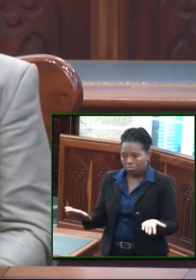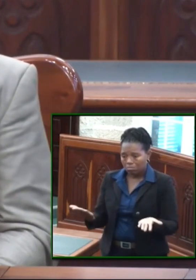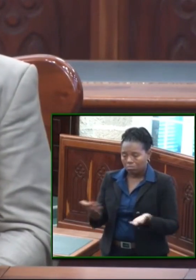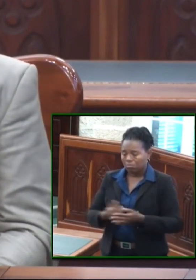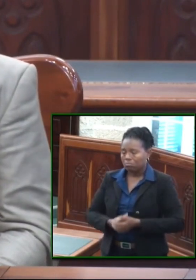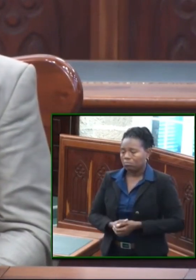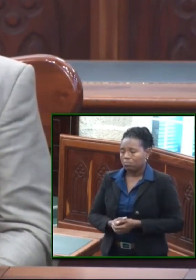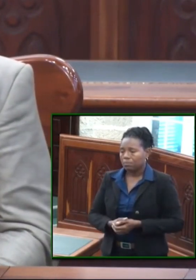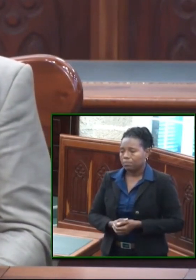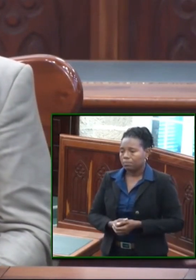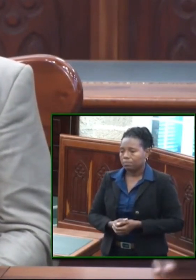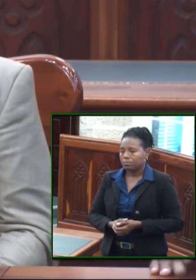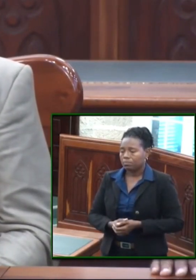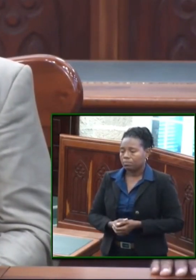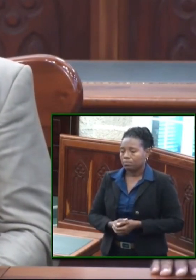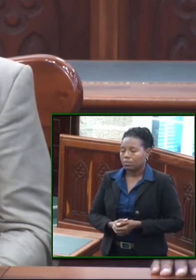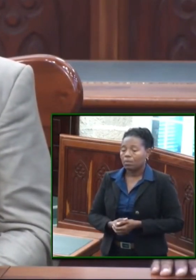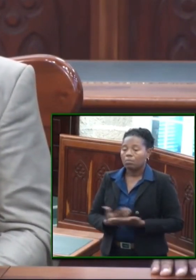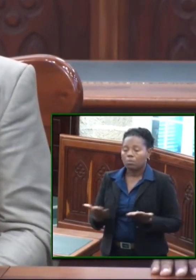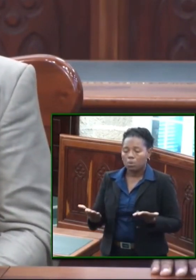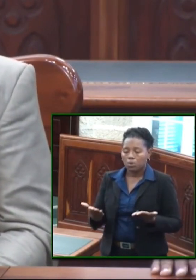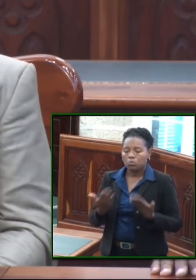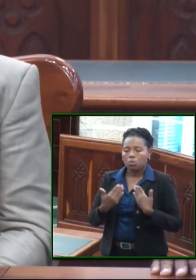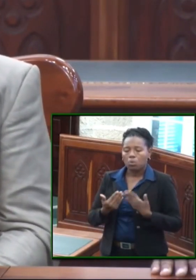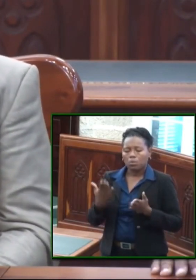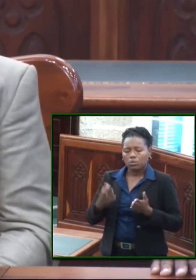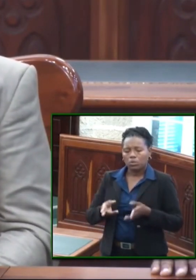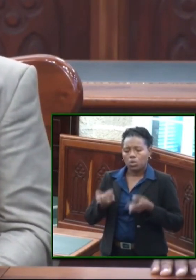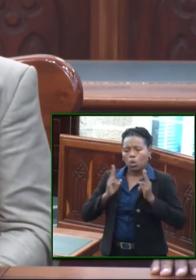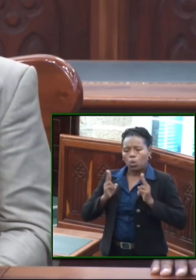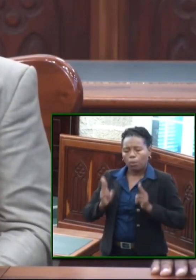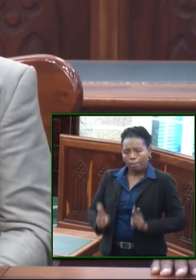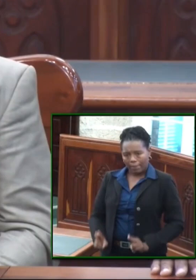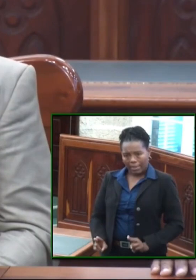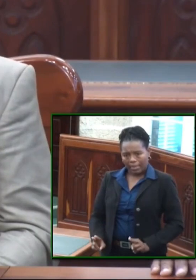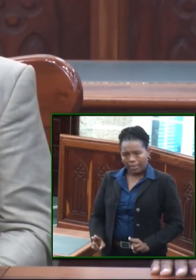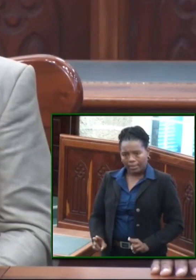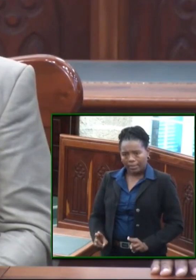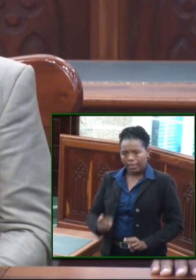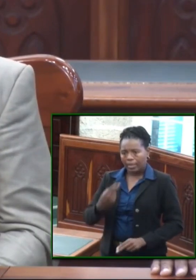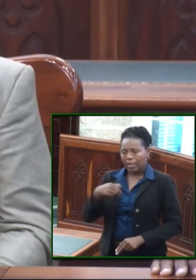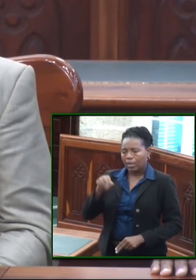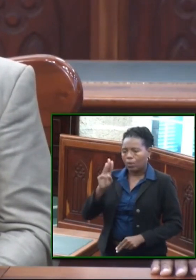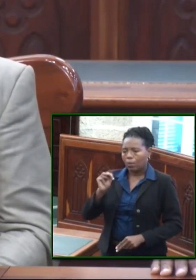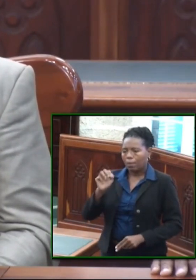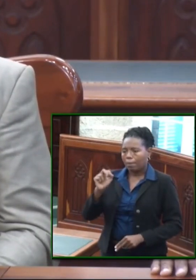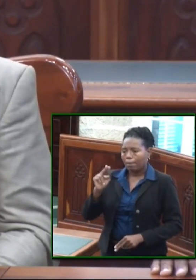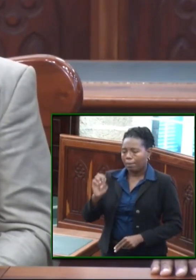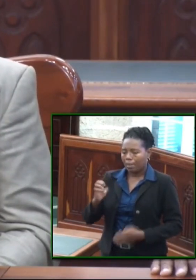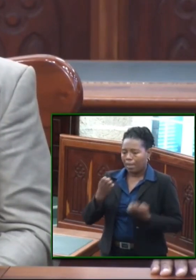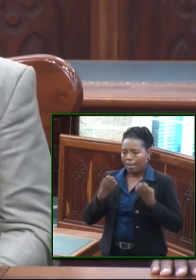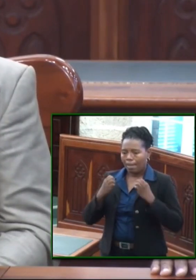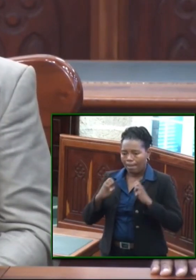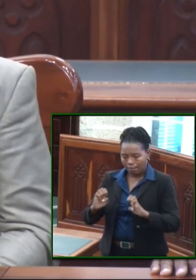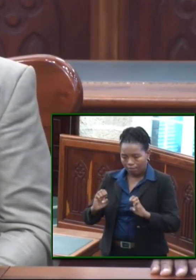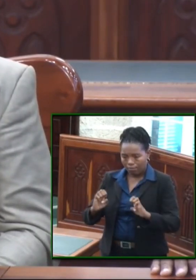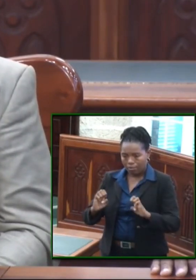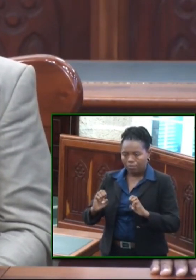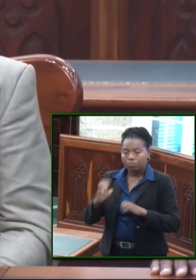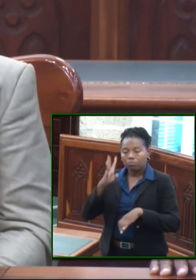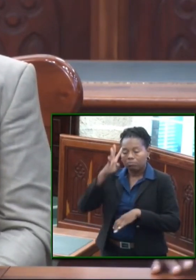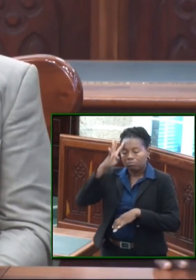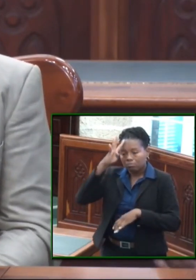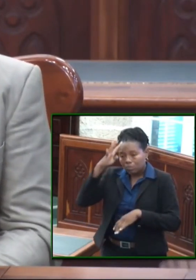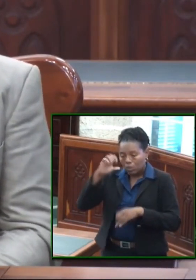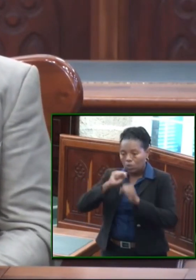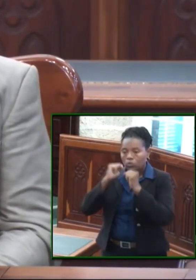humane, appreciate the humane effort that we're making in order to create a society that is